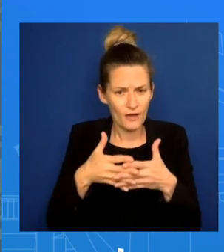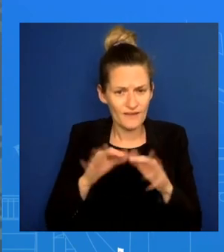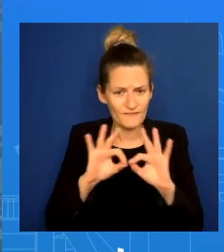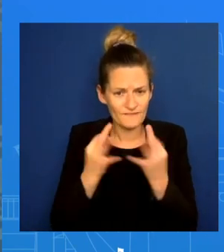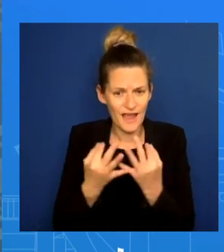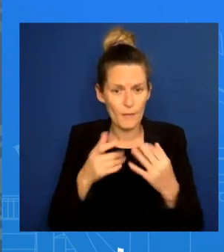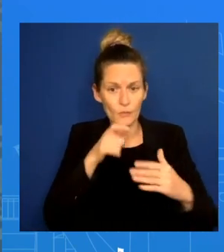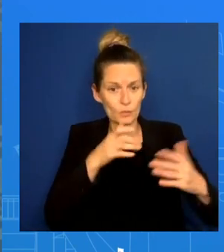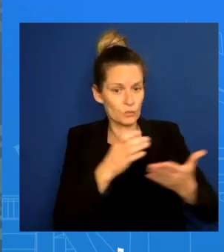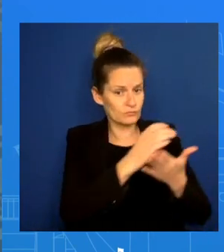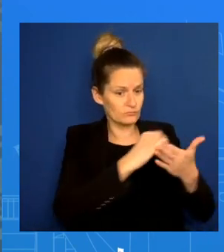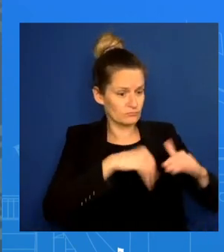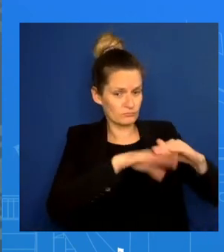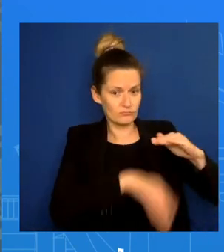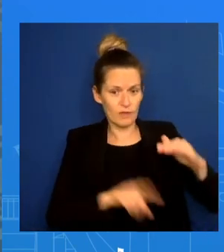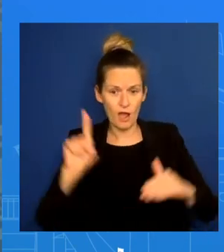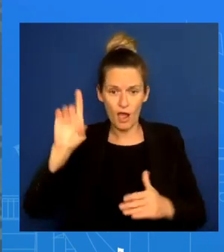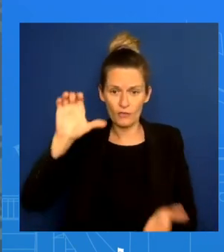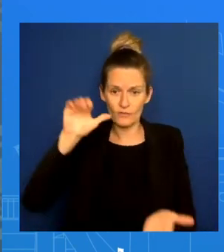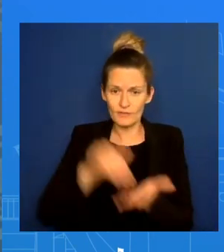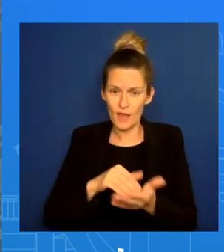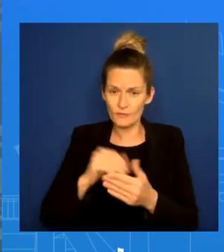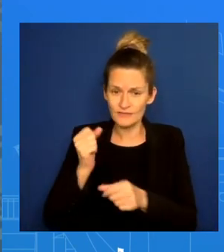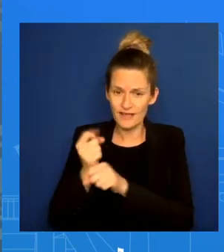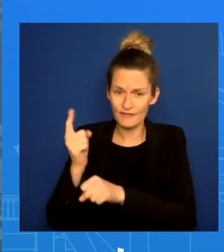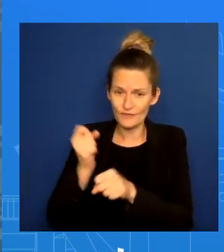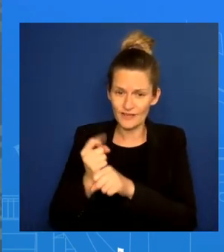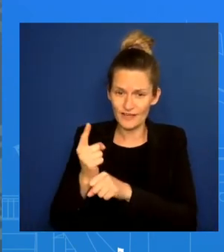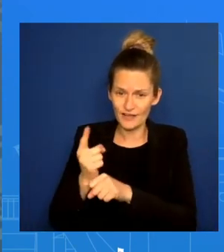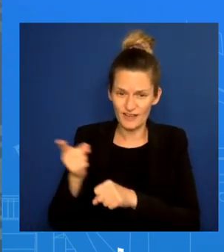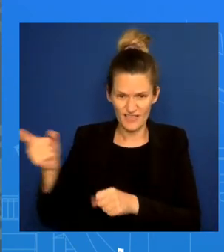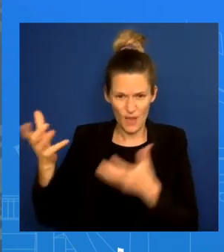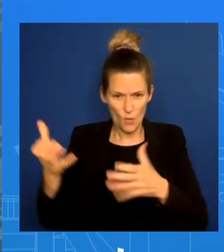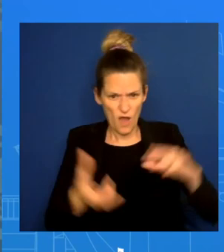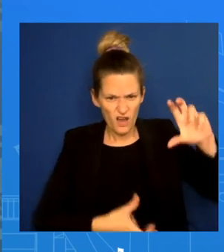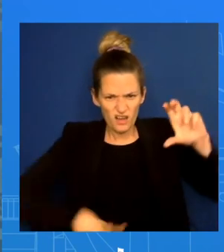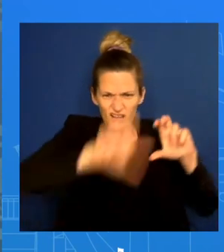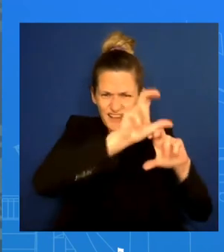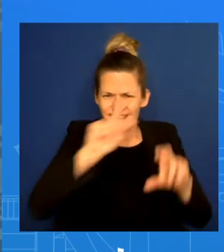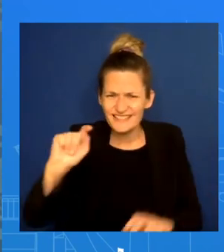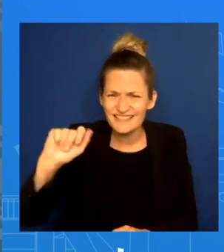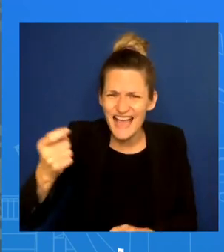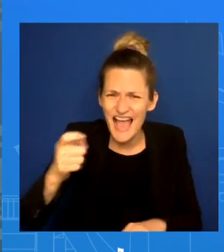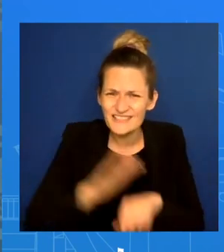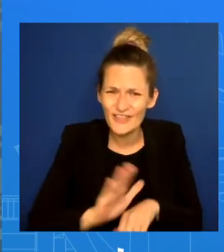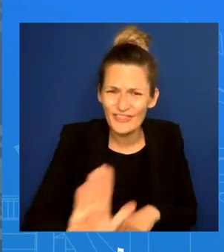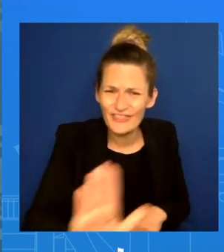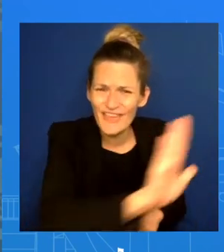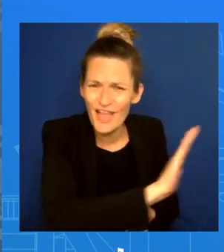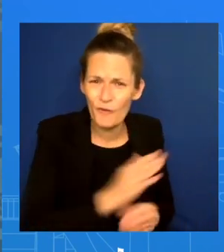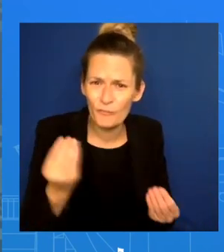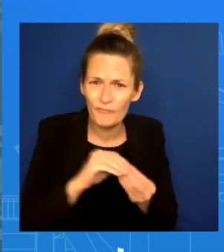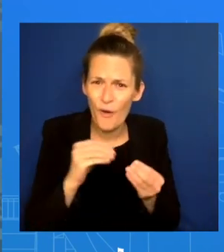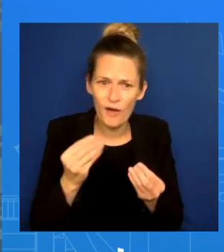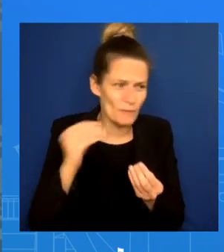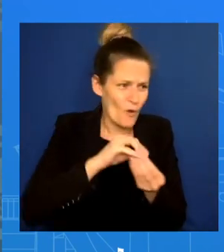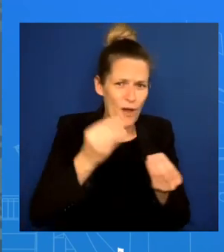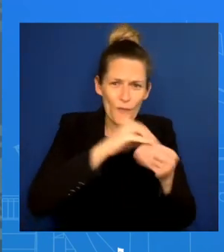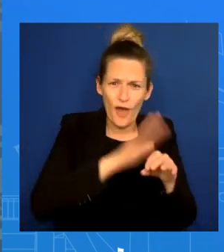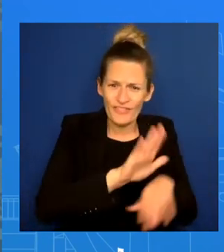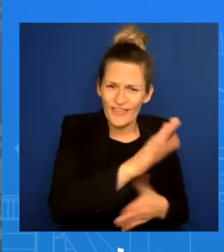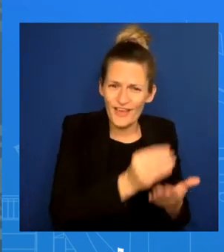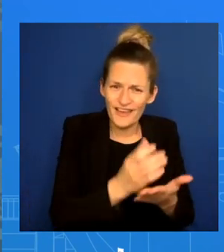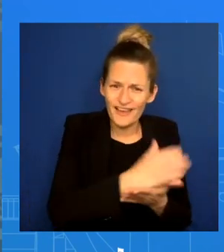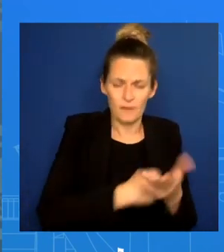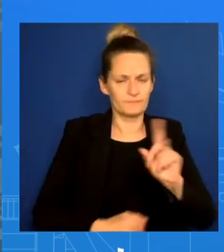At least this president has a plan, and he's doing the work on behalf of the American people. Great. But so as you talk about plans